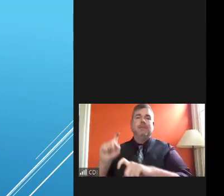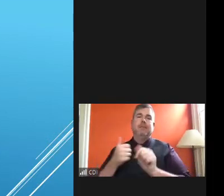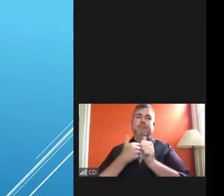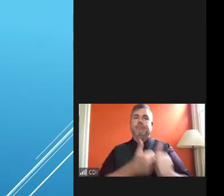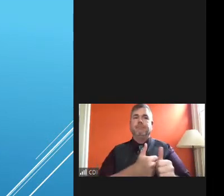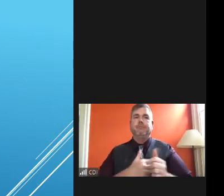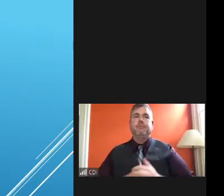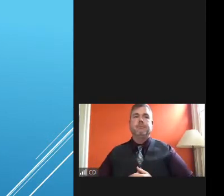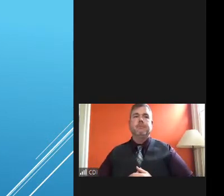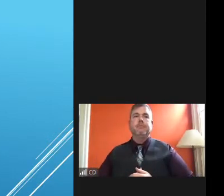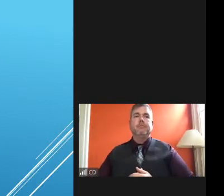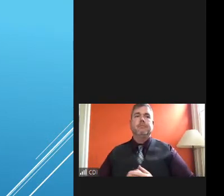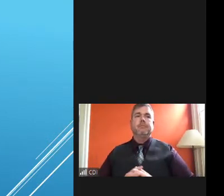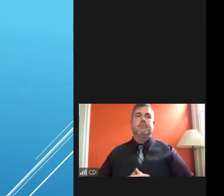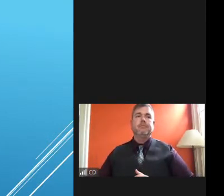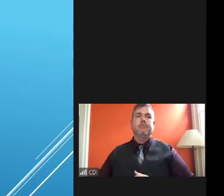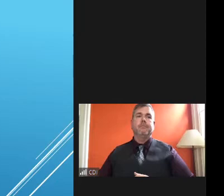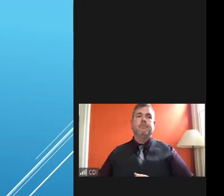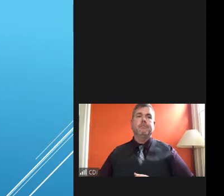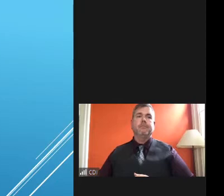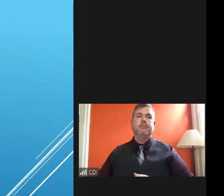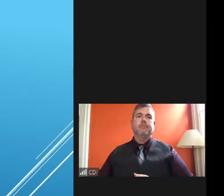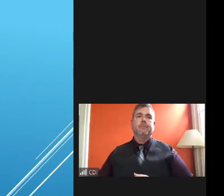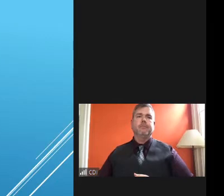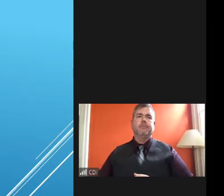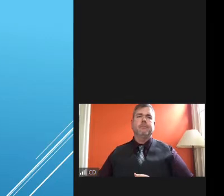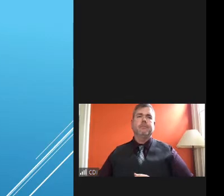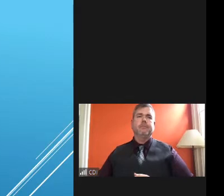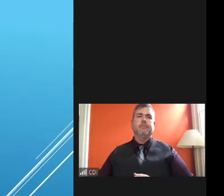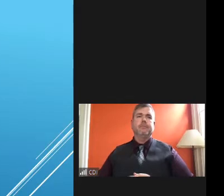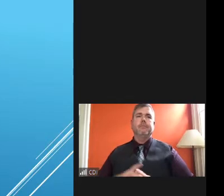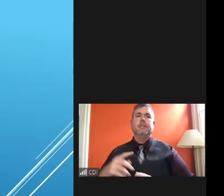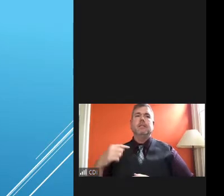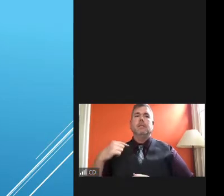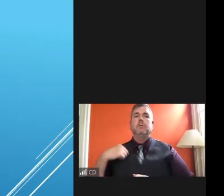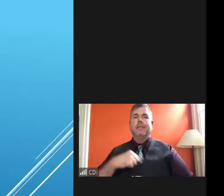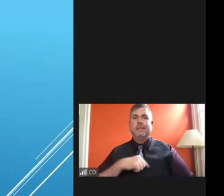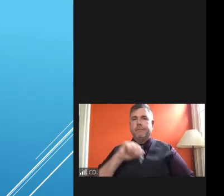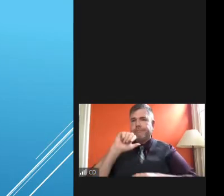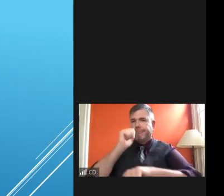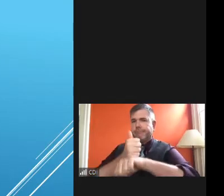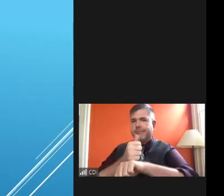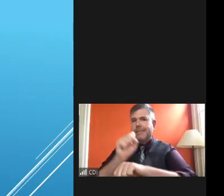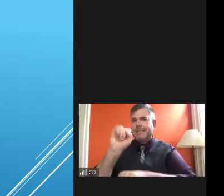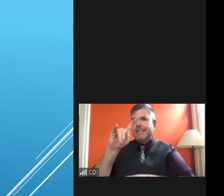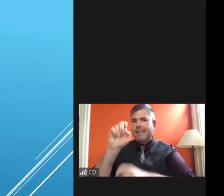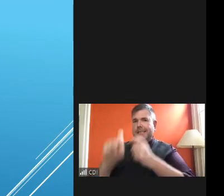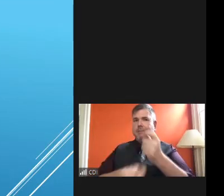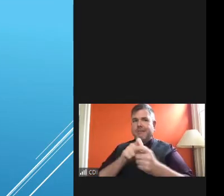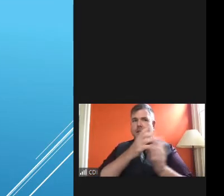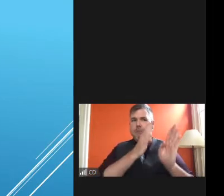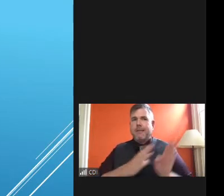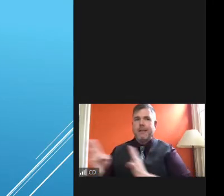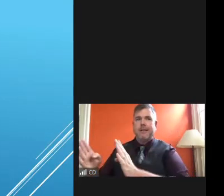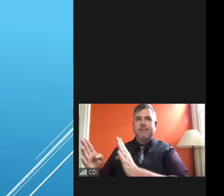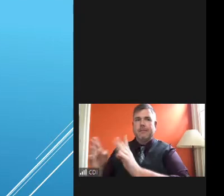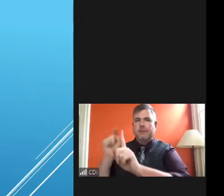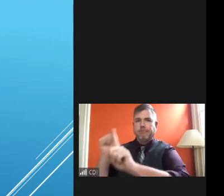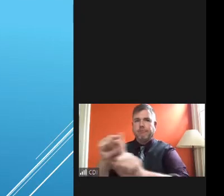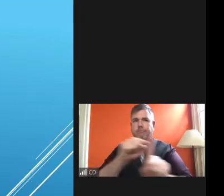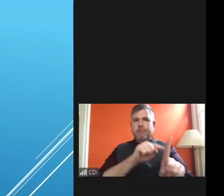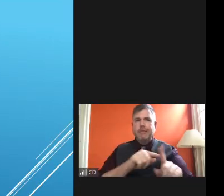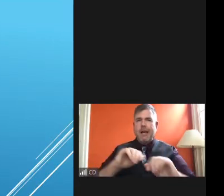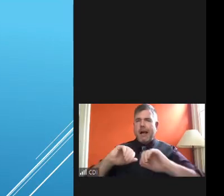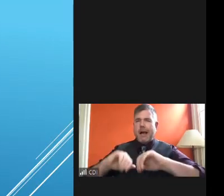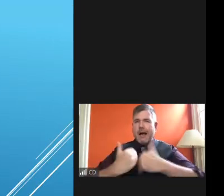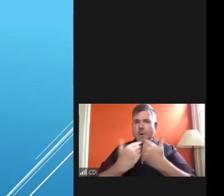staff to reorganize their space and their business to be able to reopen safely.